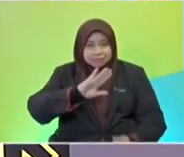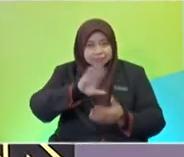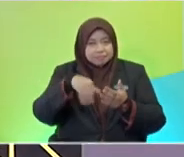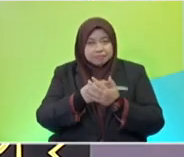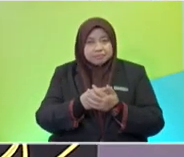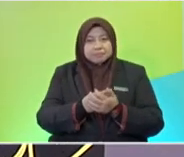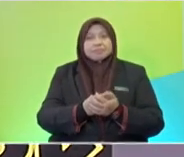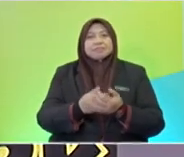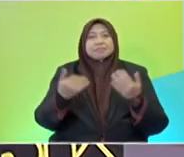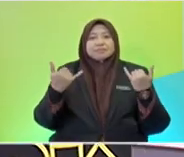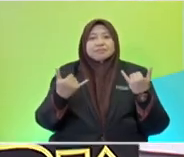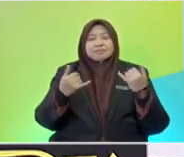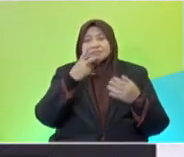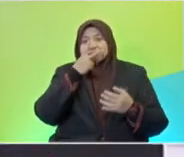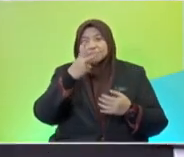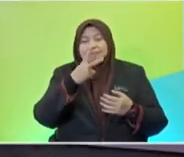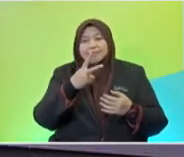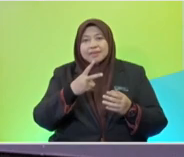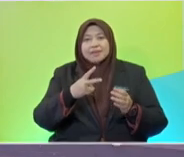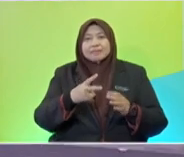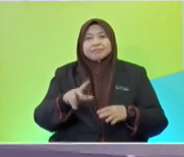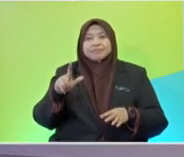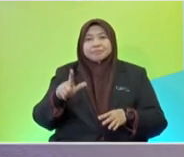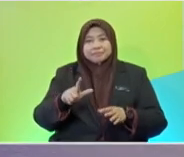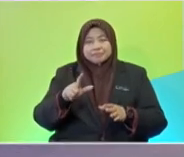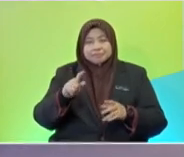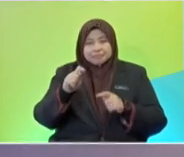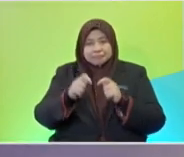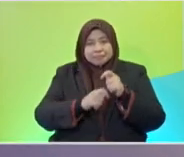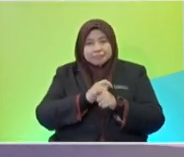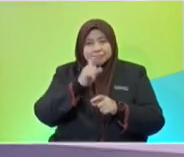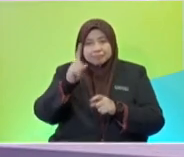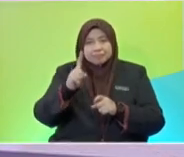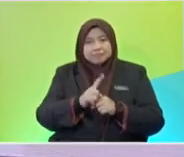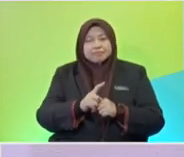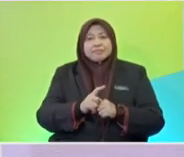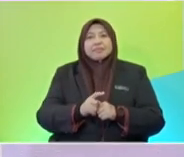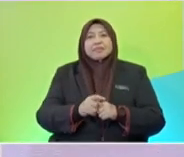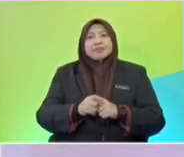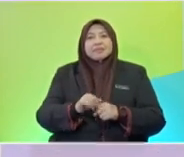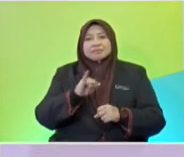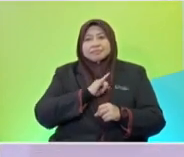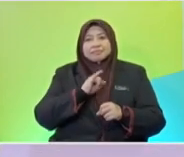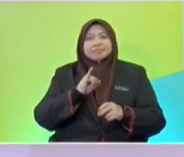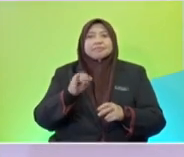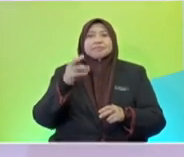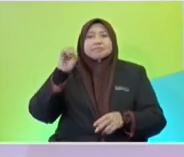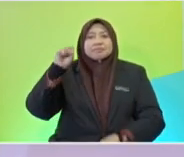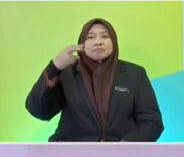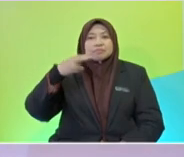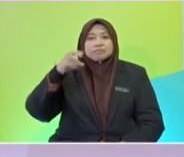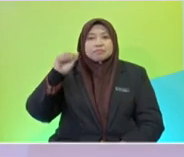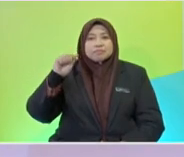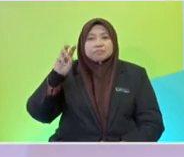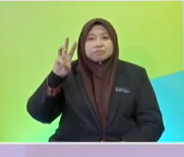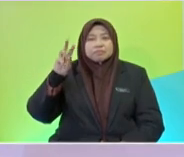You are now watching Level 1 on EduwebTV KPM together with me, Sean Steven, as your host. And for